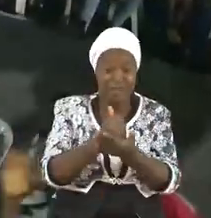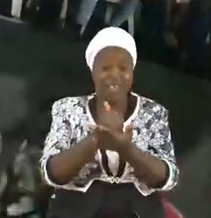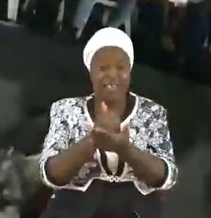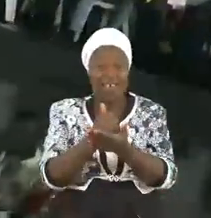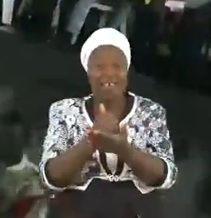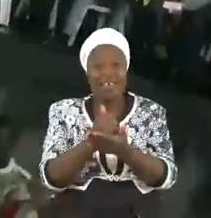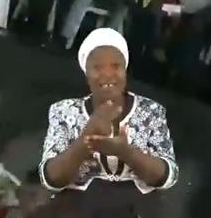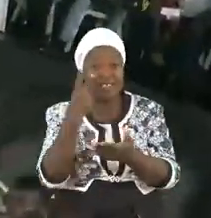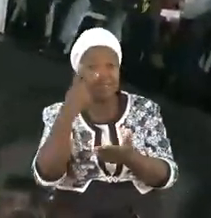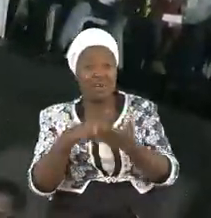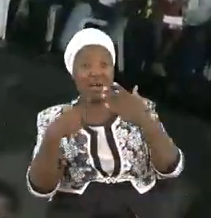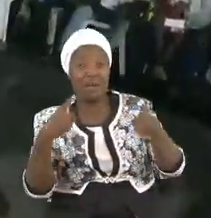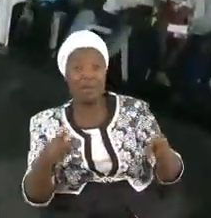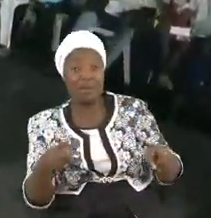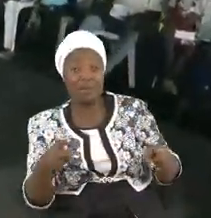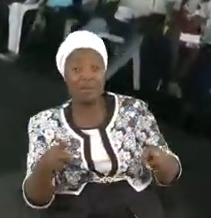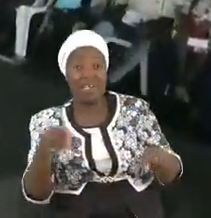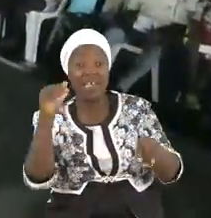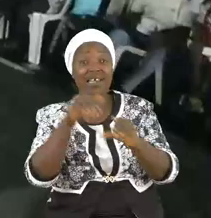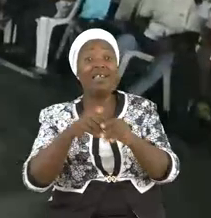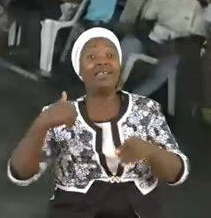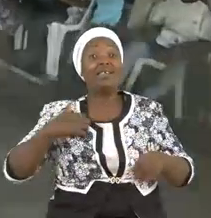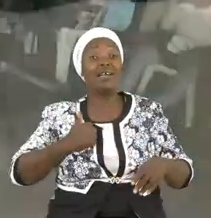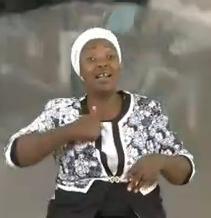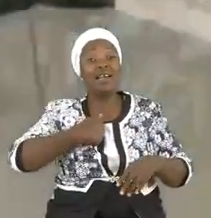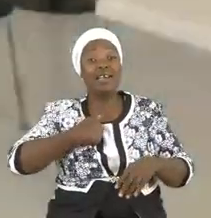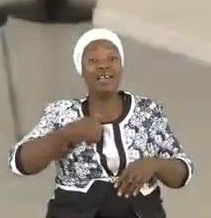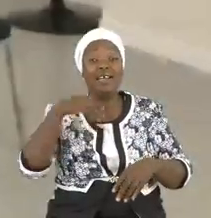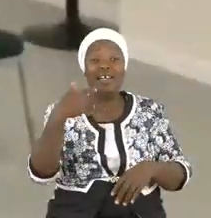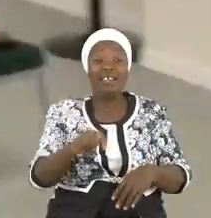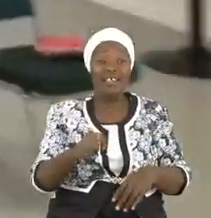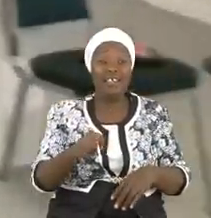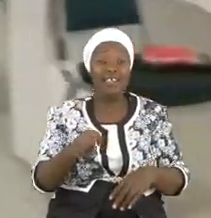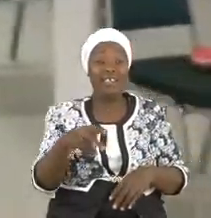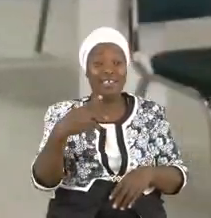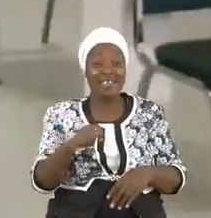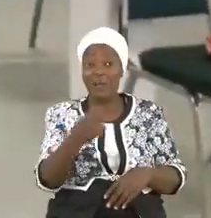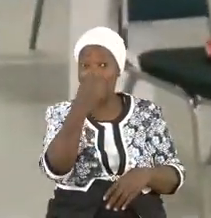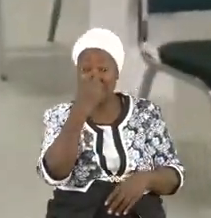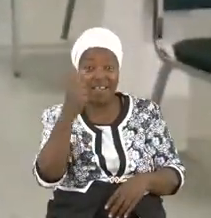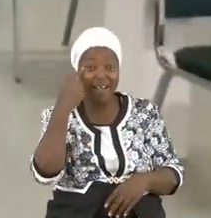behold, in Canada, the blind eyes got open.